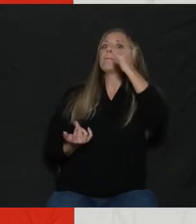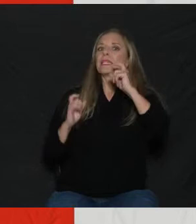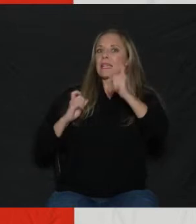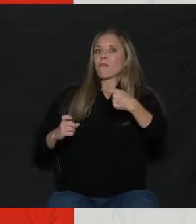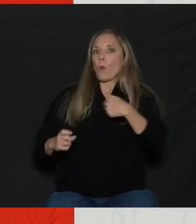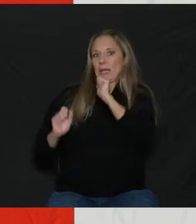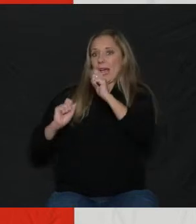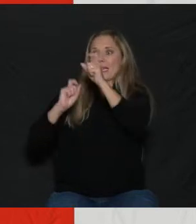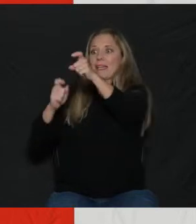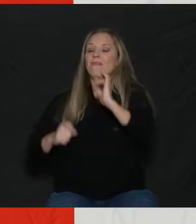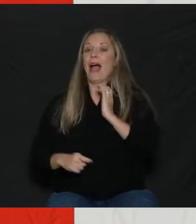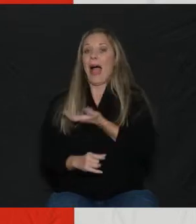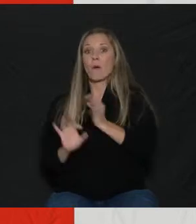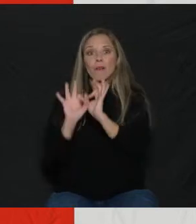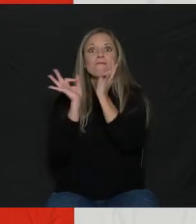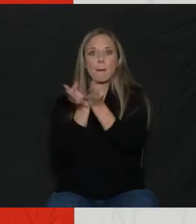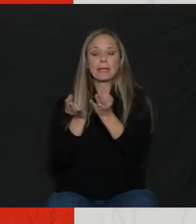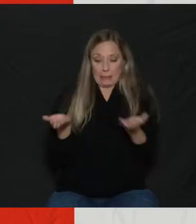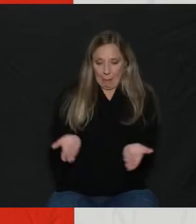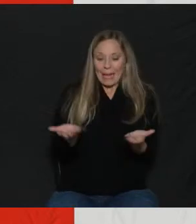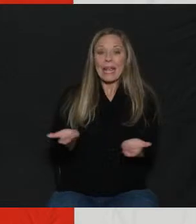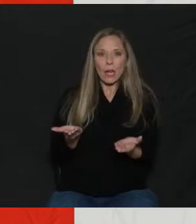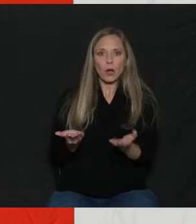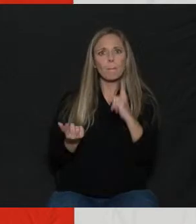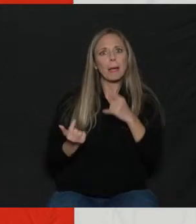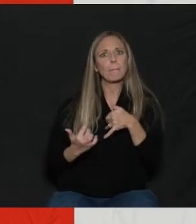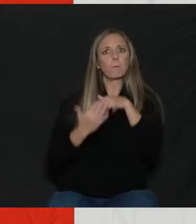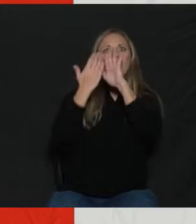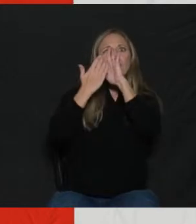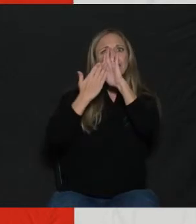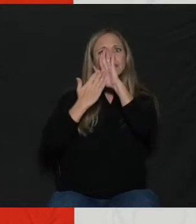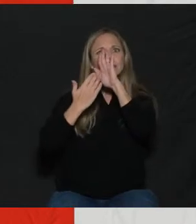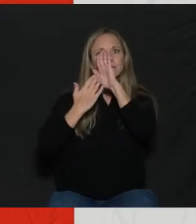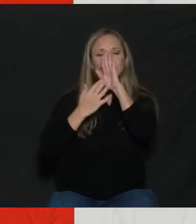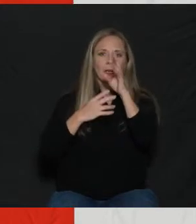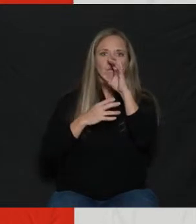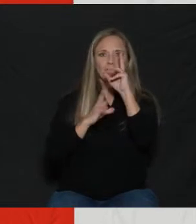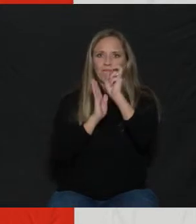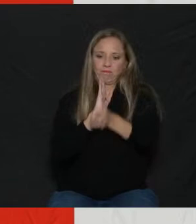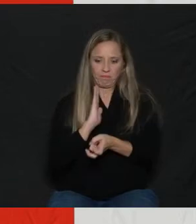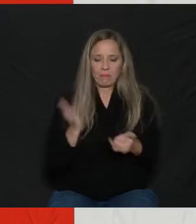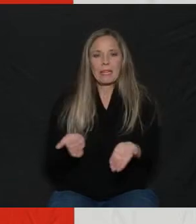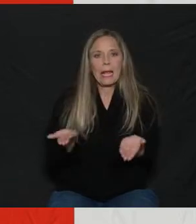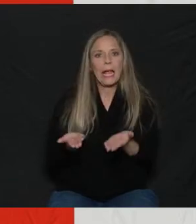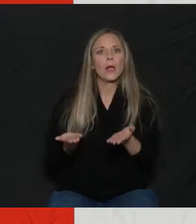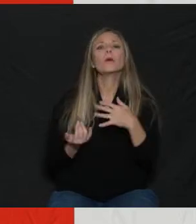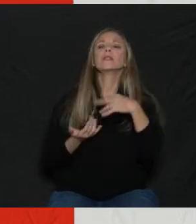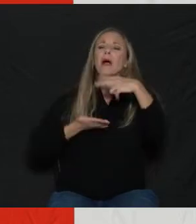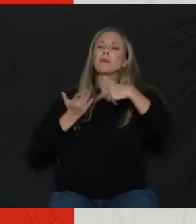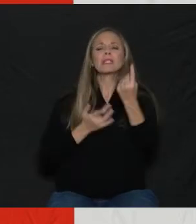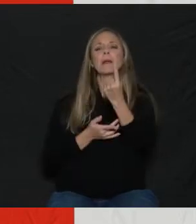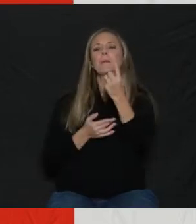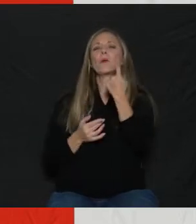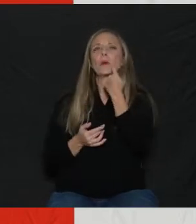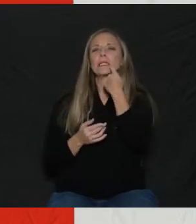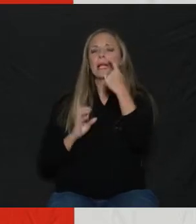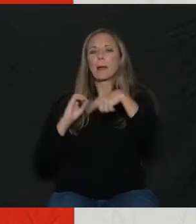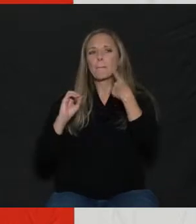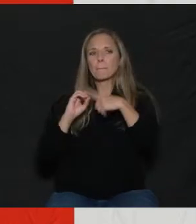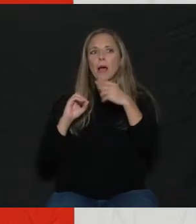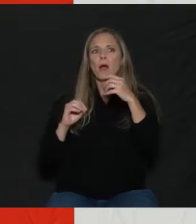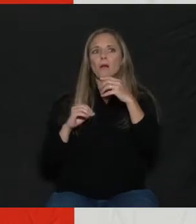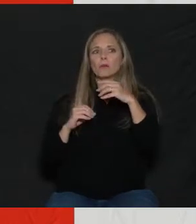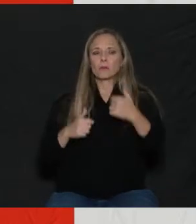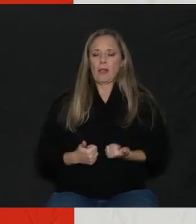It's challenging for us that even though you're here, you may not be present. I was reading something recently about the life of Fred Rogers,